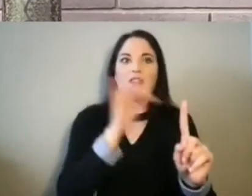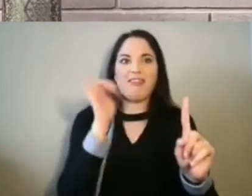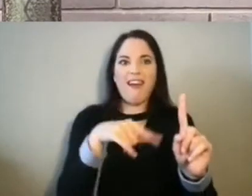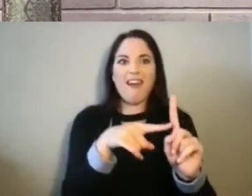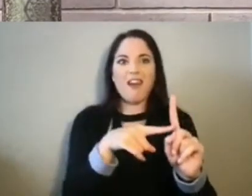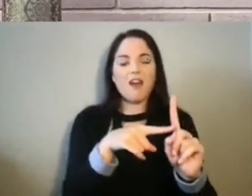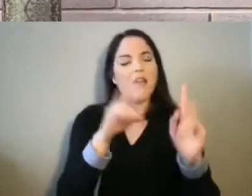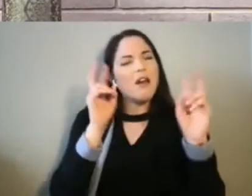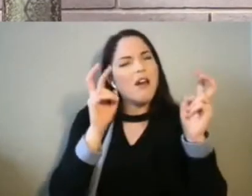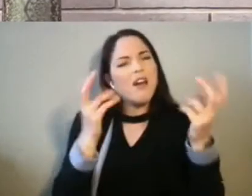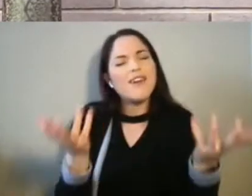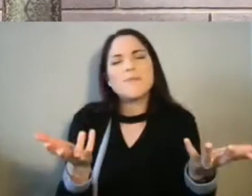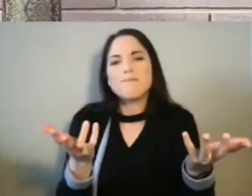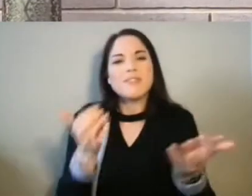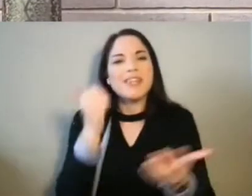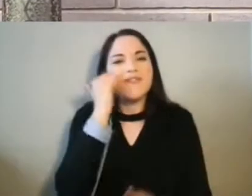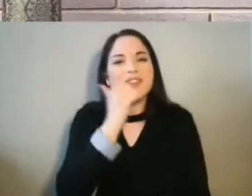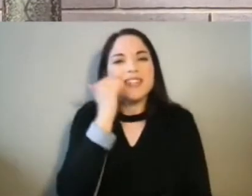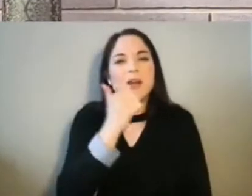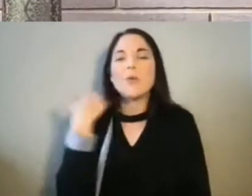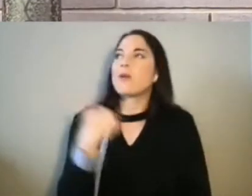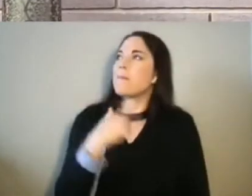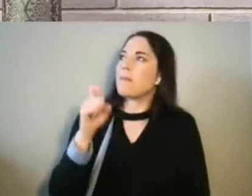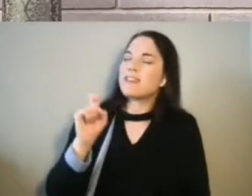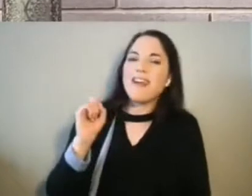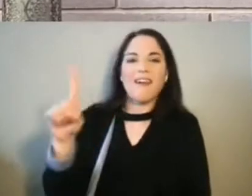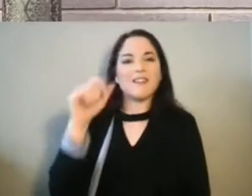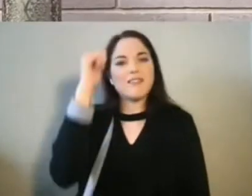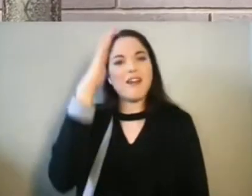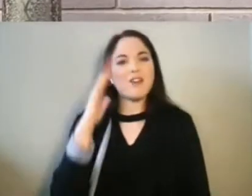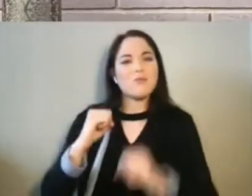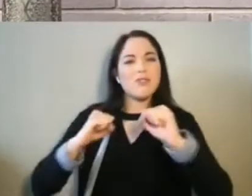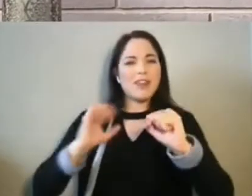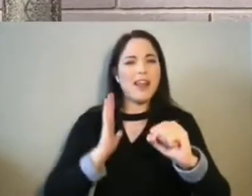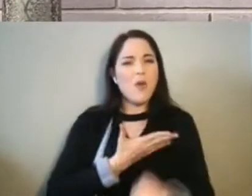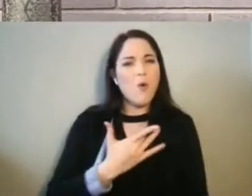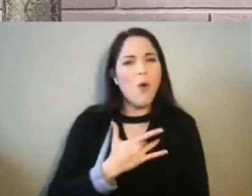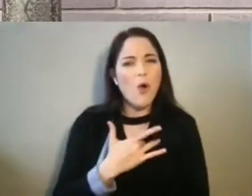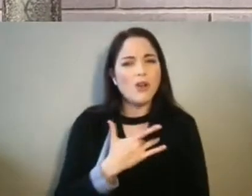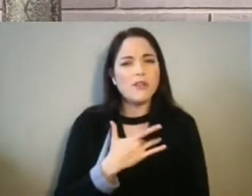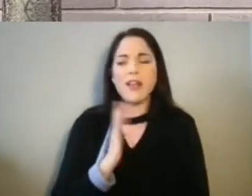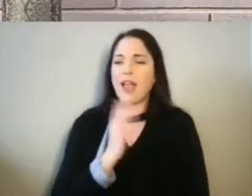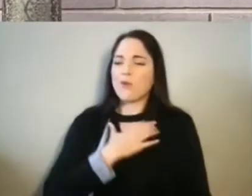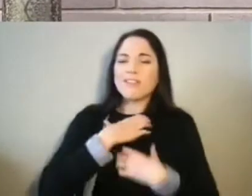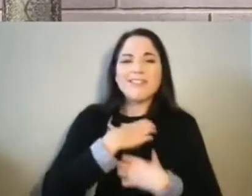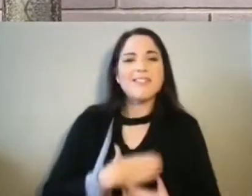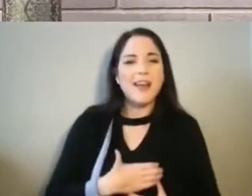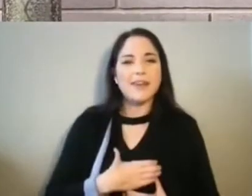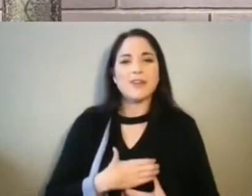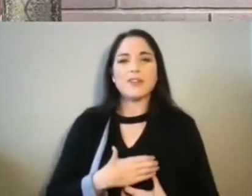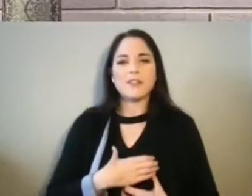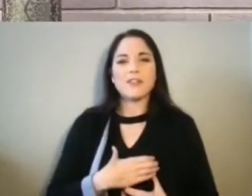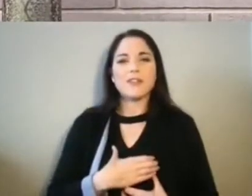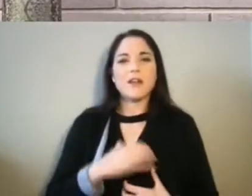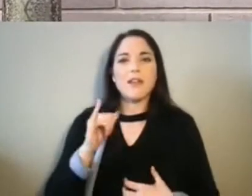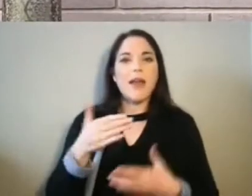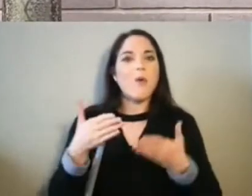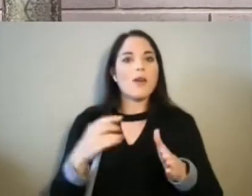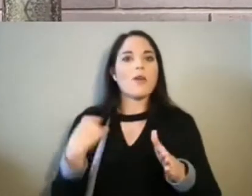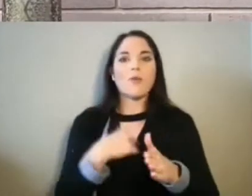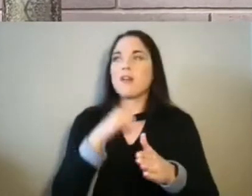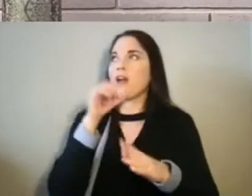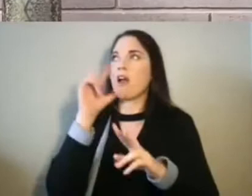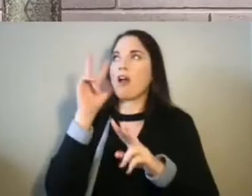in our daily choices. Our power to bring peace and love into the world may never create an impressive